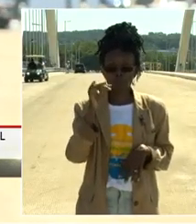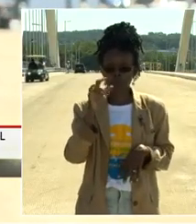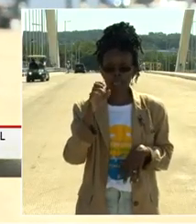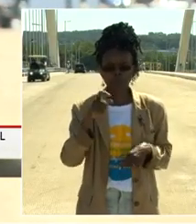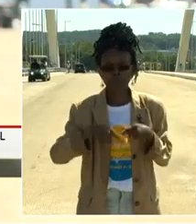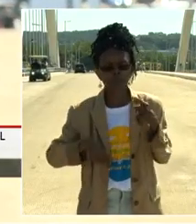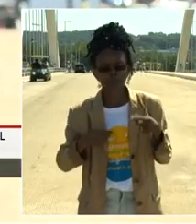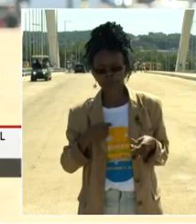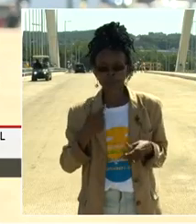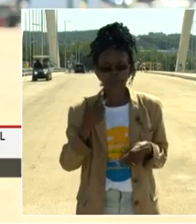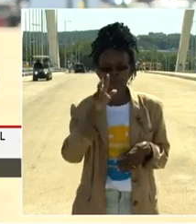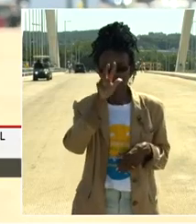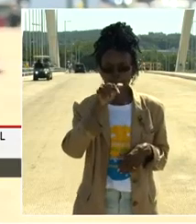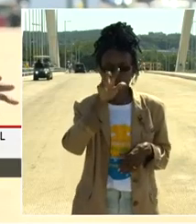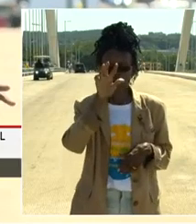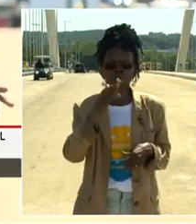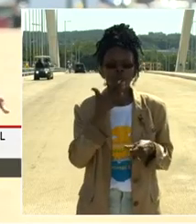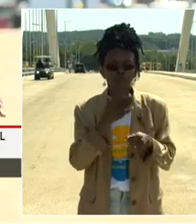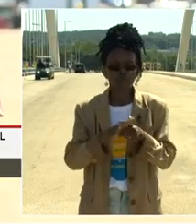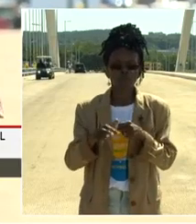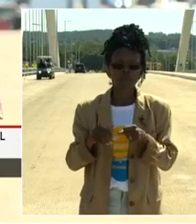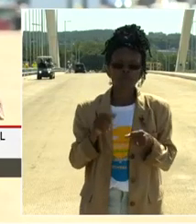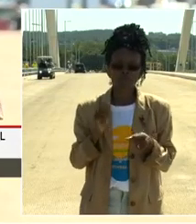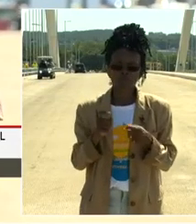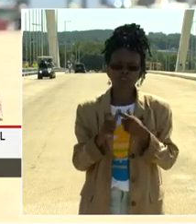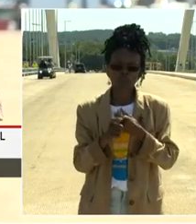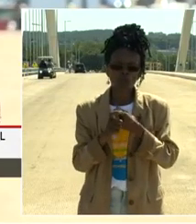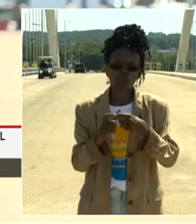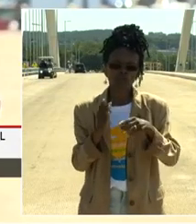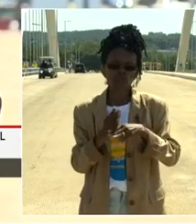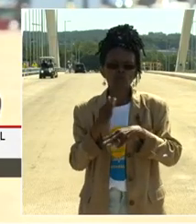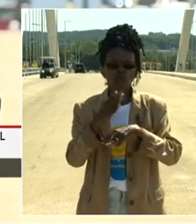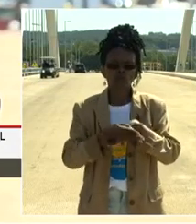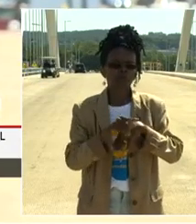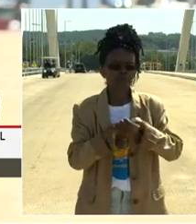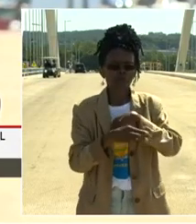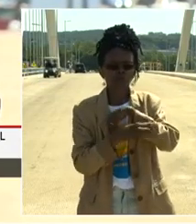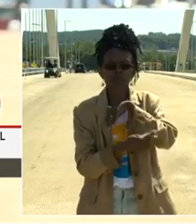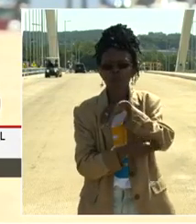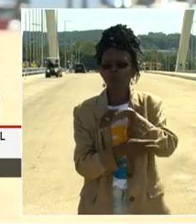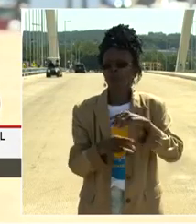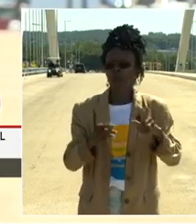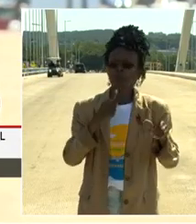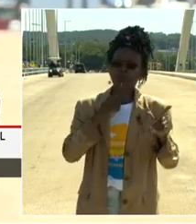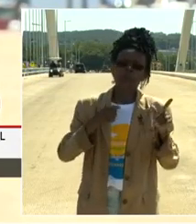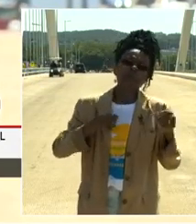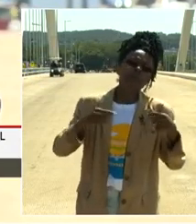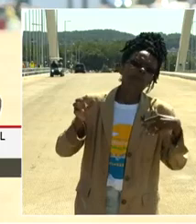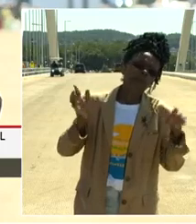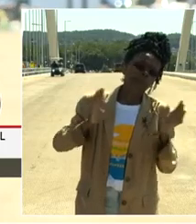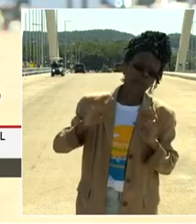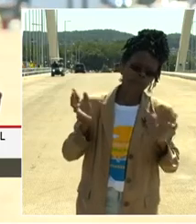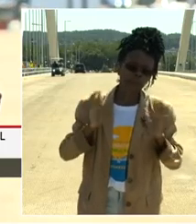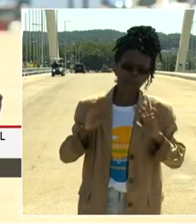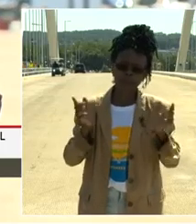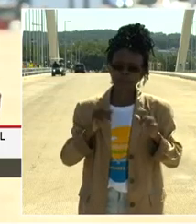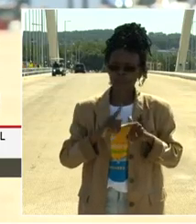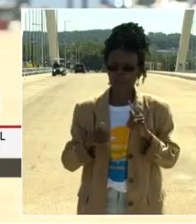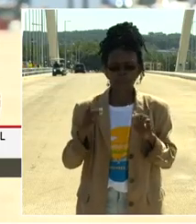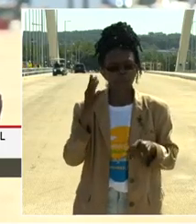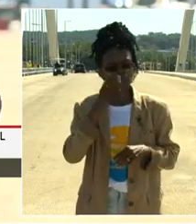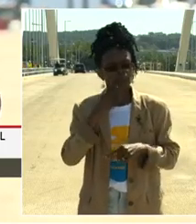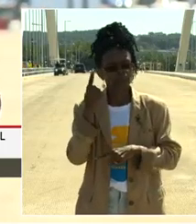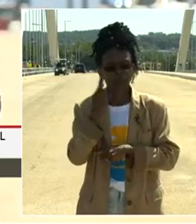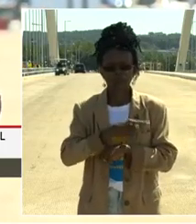said, Mr. White, did you run across the bridge? I said, at what point? But it's a beautiful day for our city. I want to thank